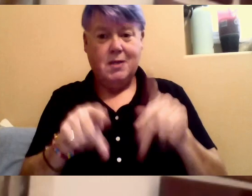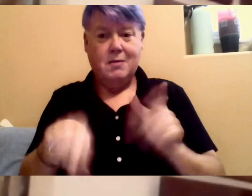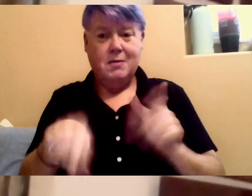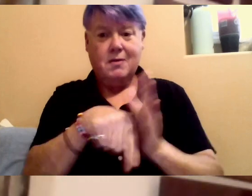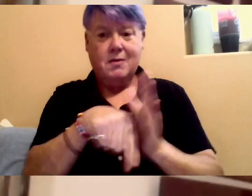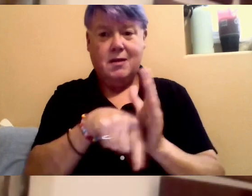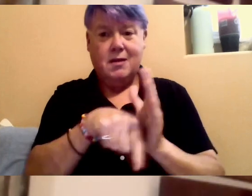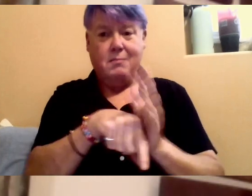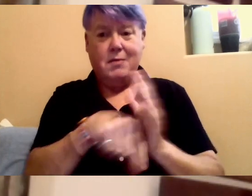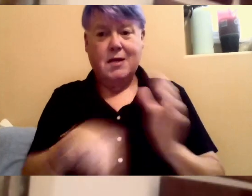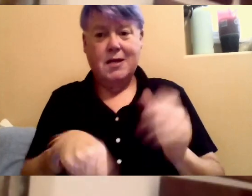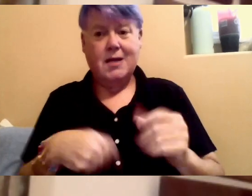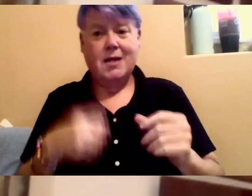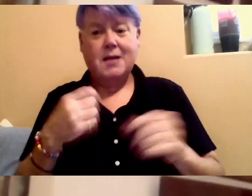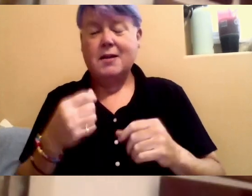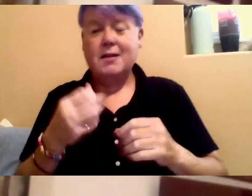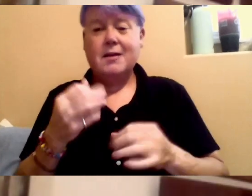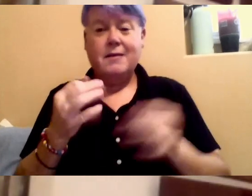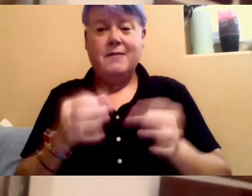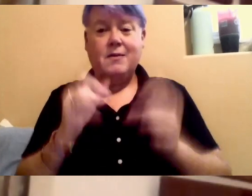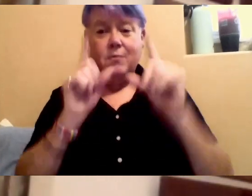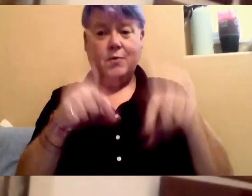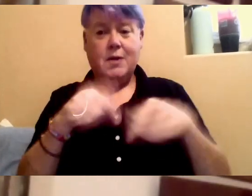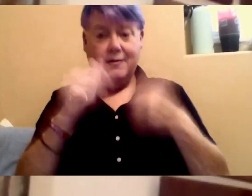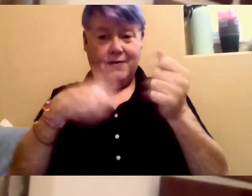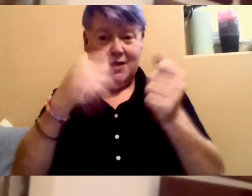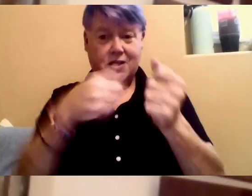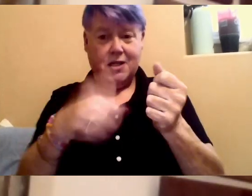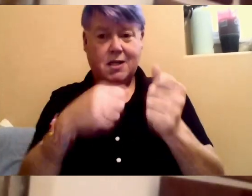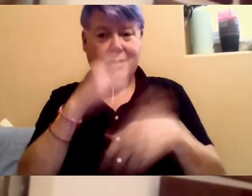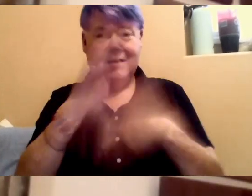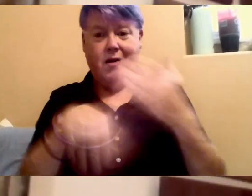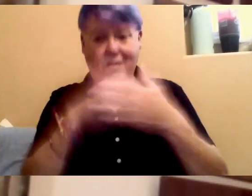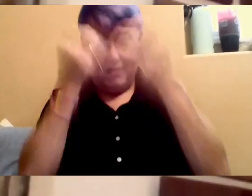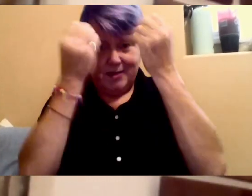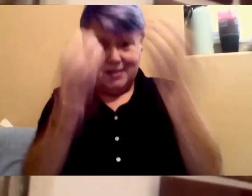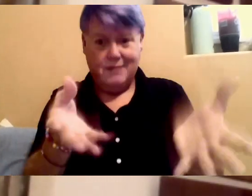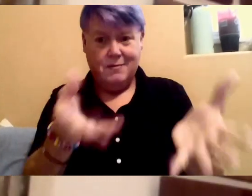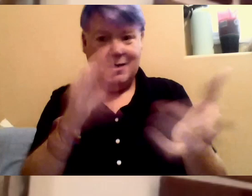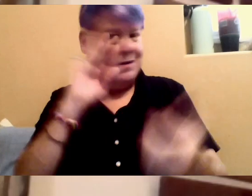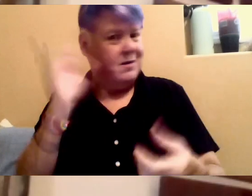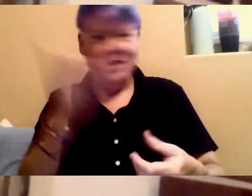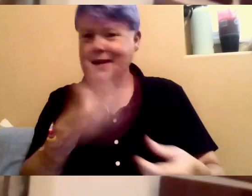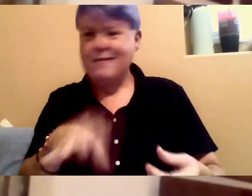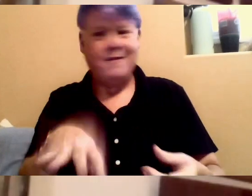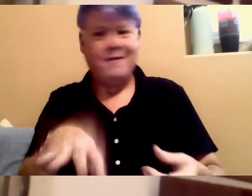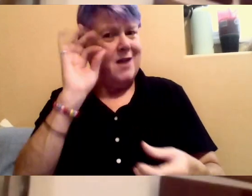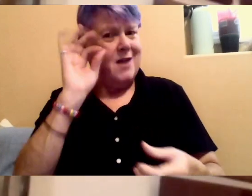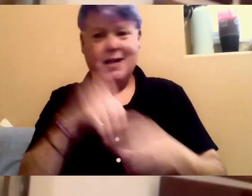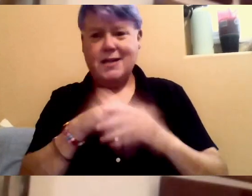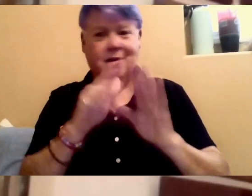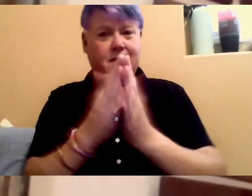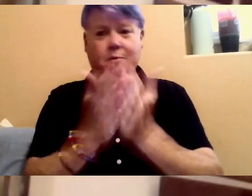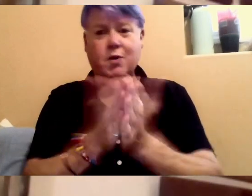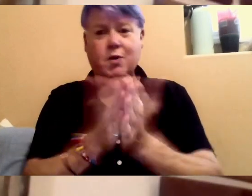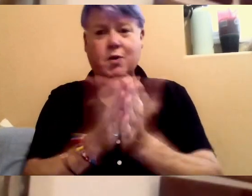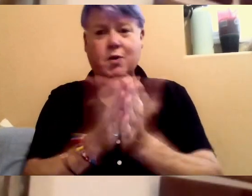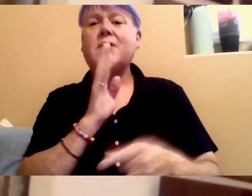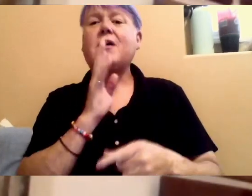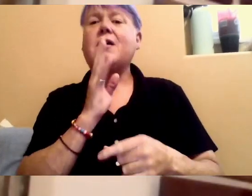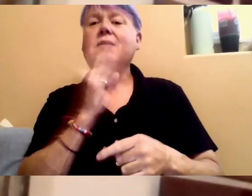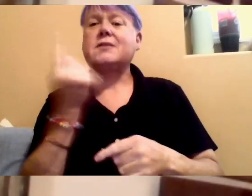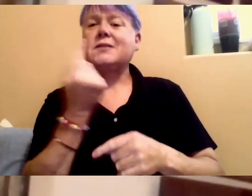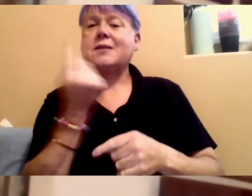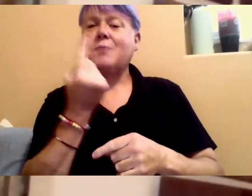bell carries over water. All this information you could never find in a book. You've got to go and talk to somebody who did